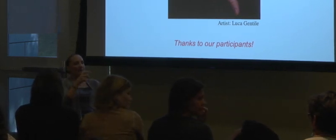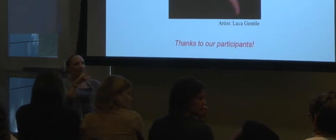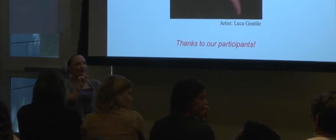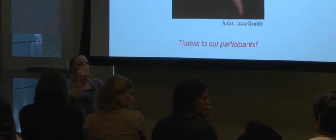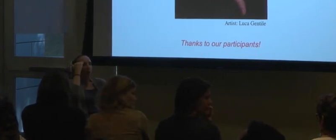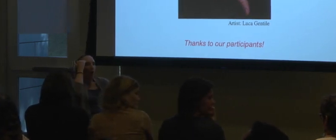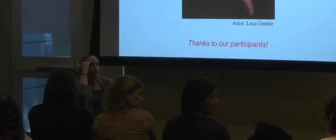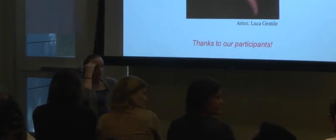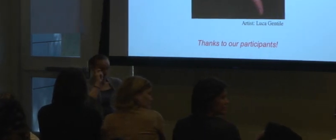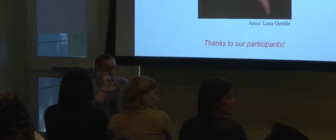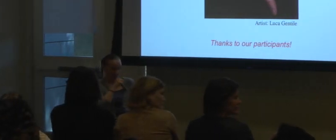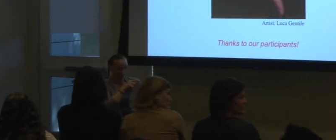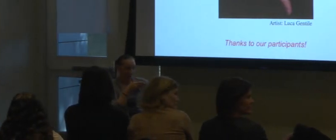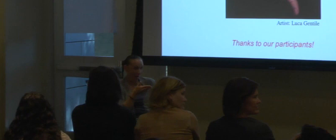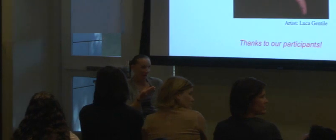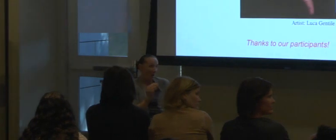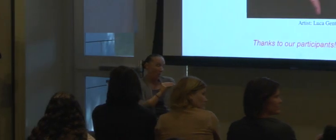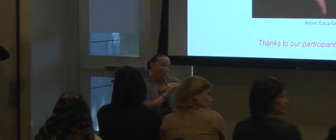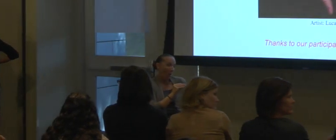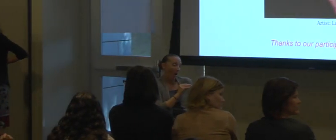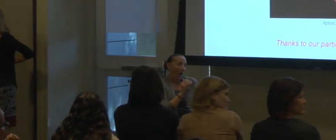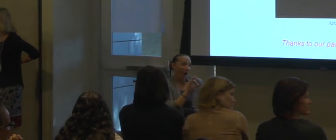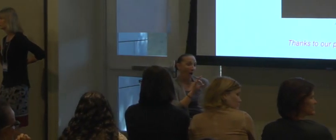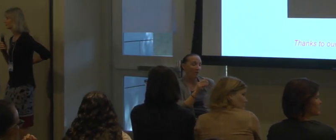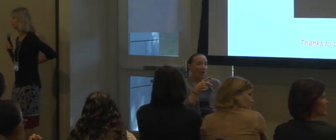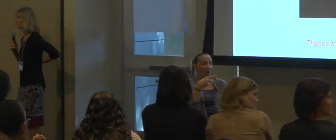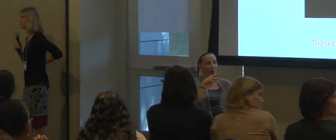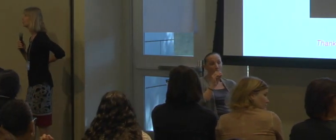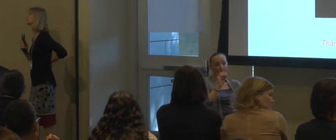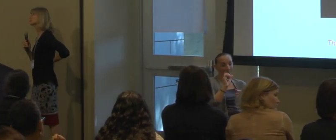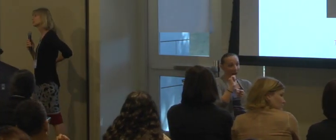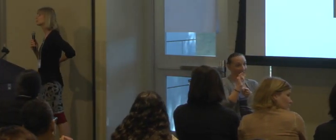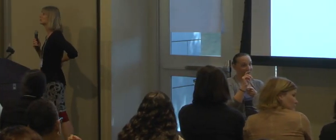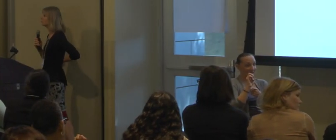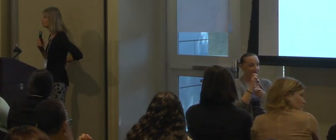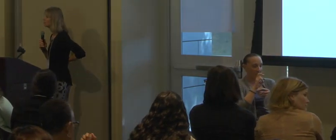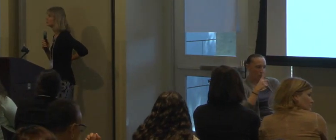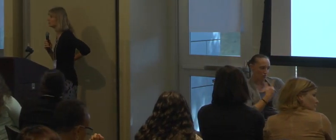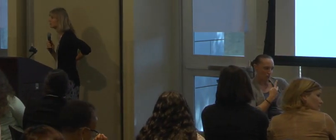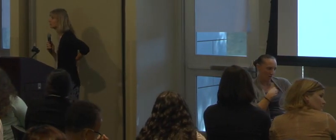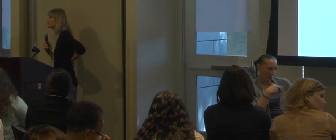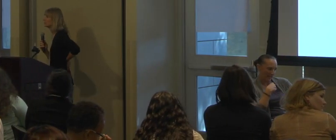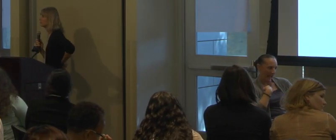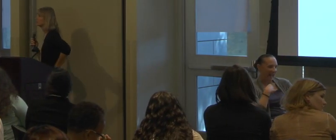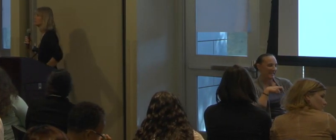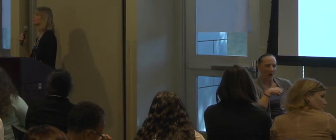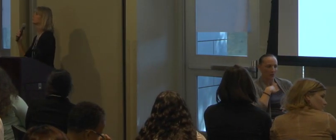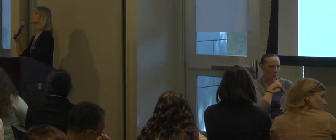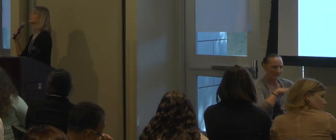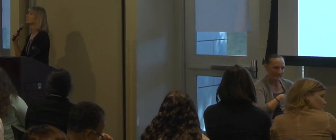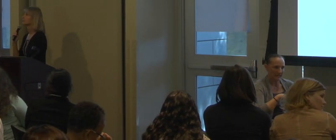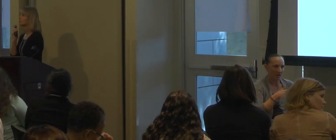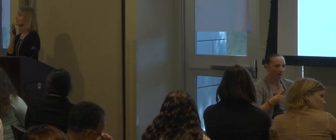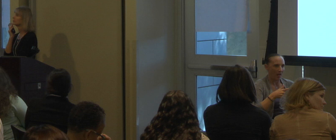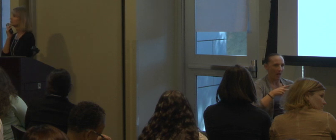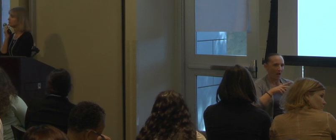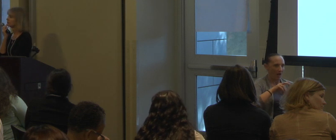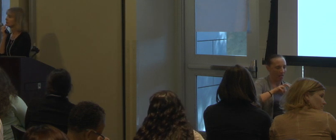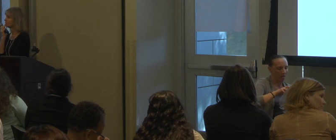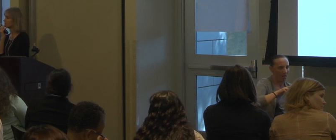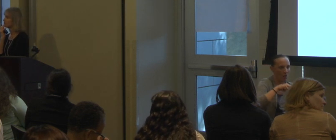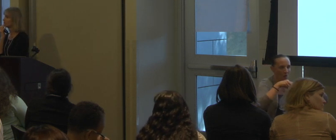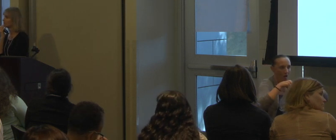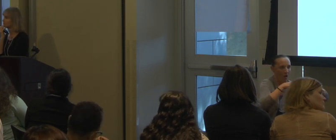think they might possibly be using more of a proactive regulation strategy, recognizing they don't need it, and therefore